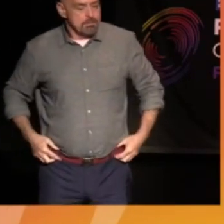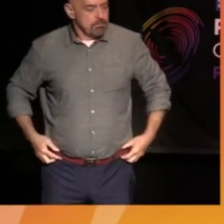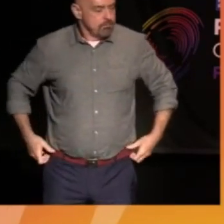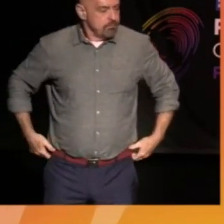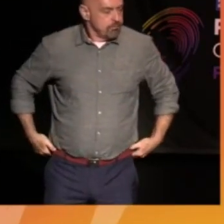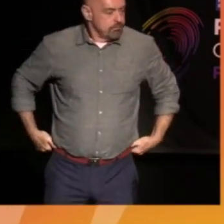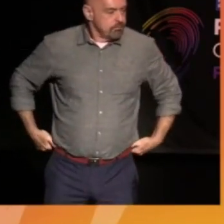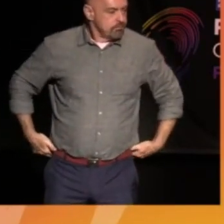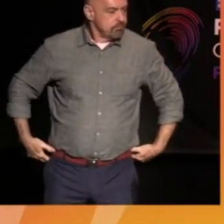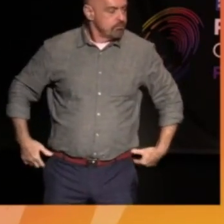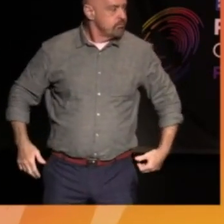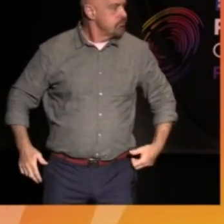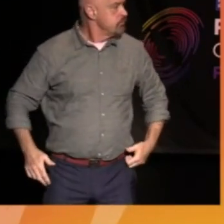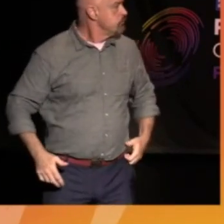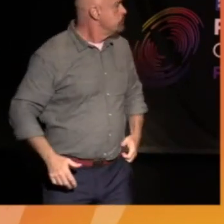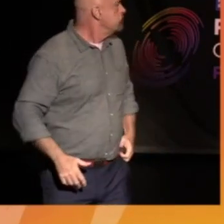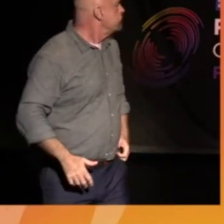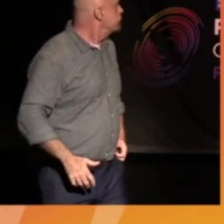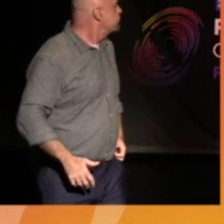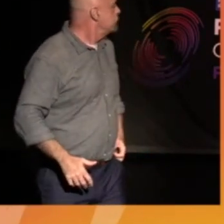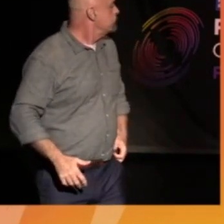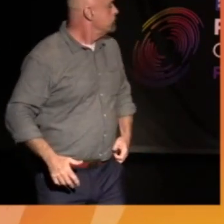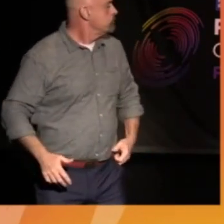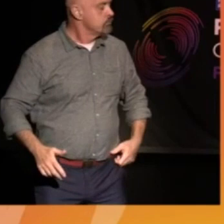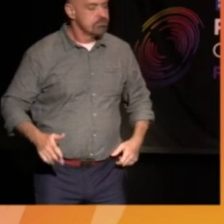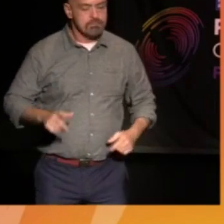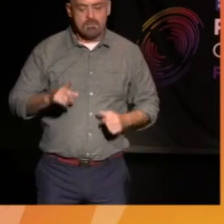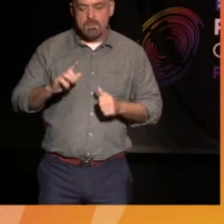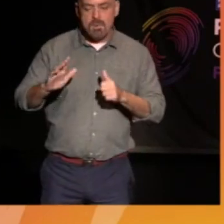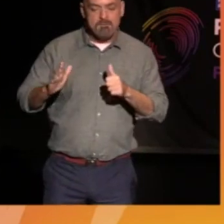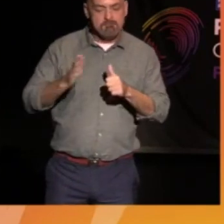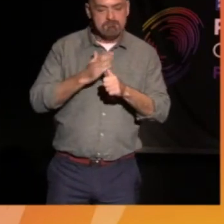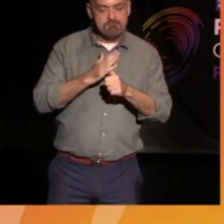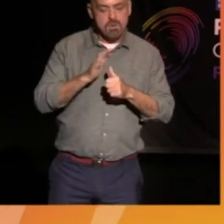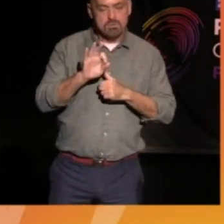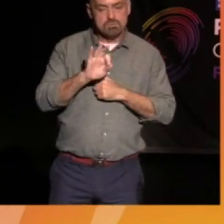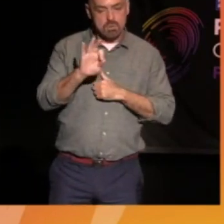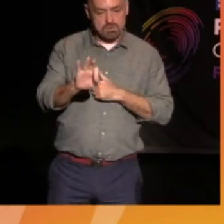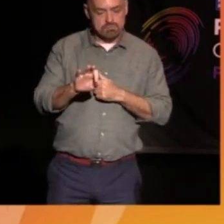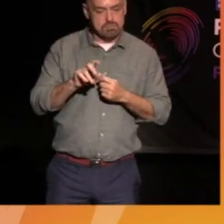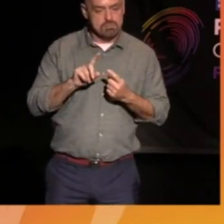I could not hear, sorry. So the first question was